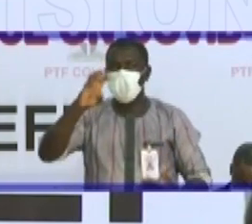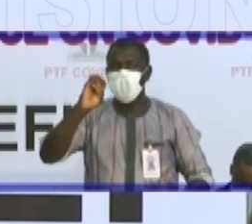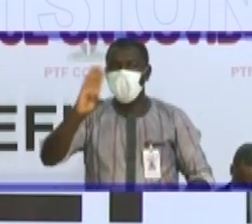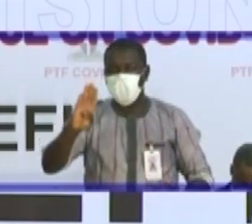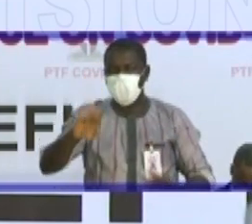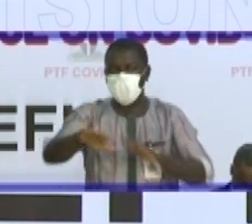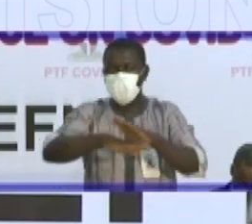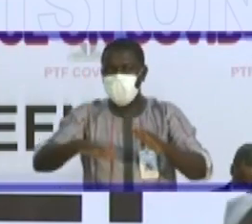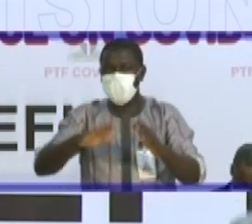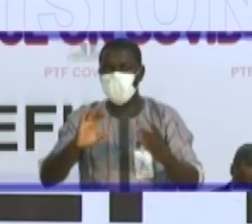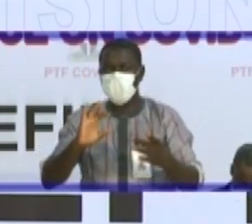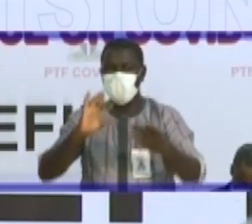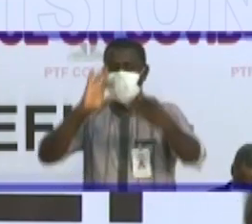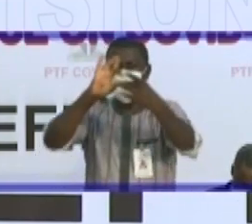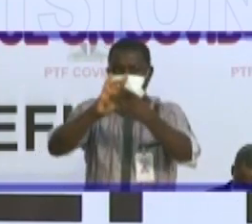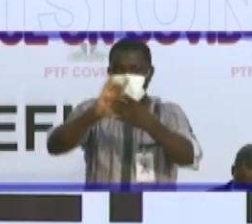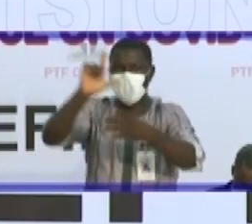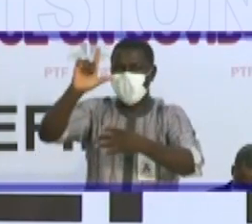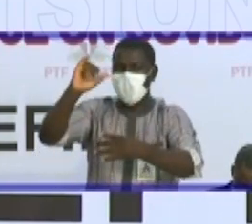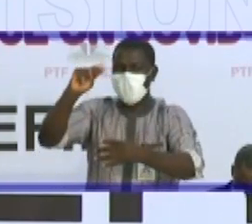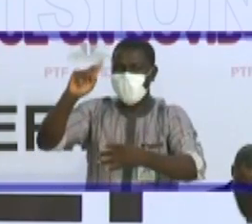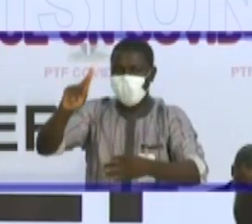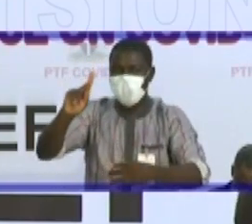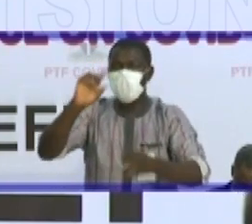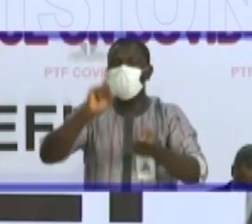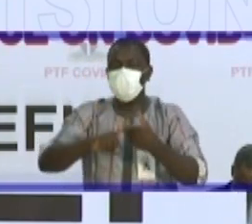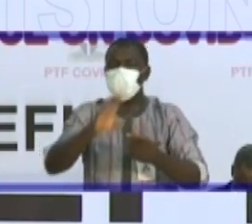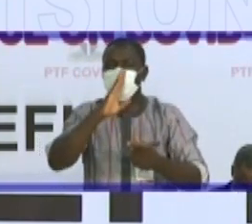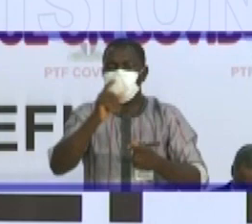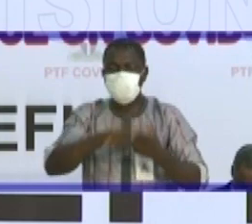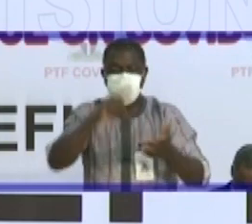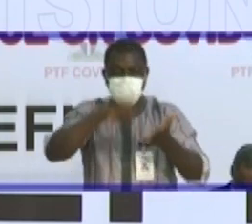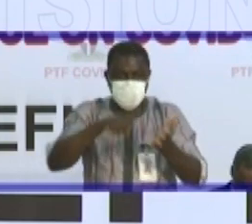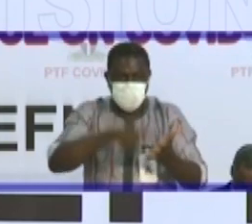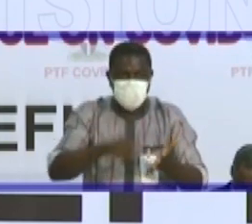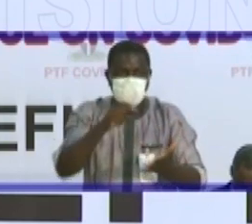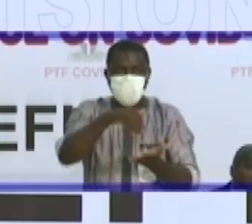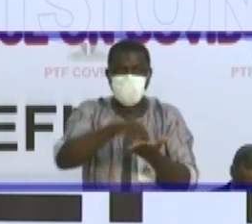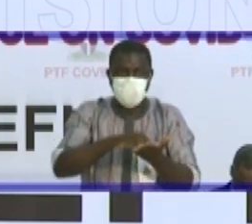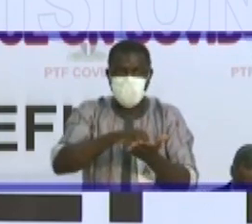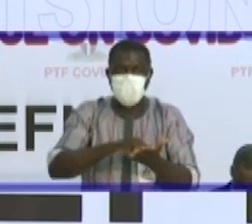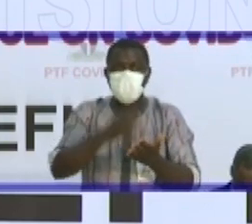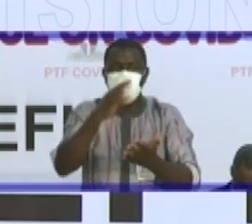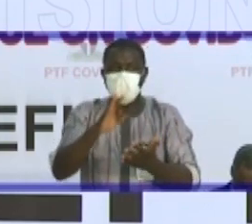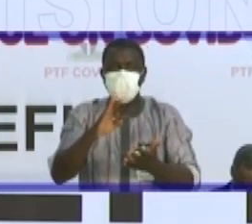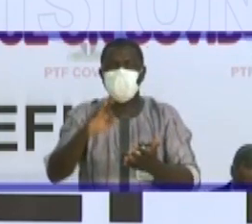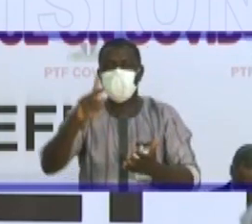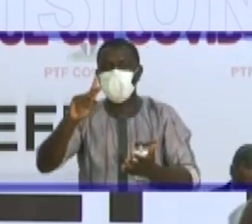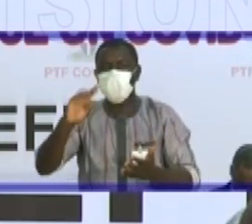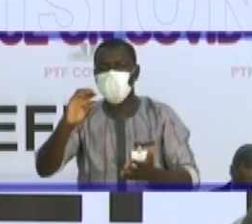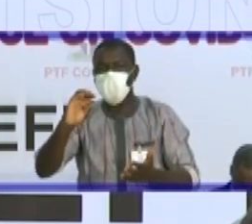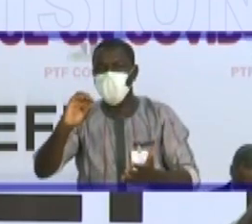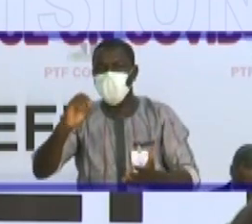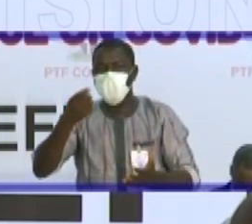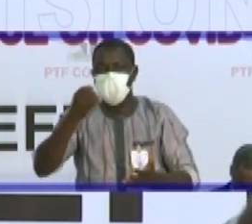the vulnerability of Kogi citizens. This is my short reaction. So he is spreading fake